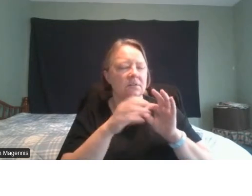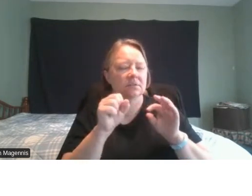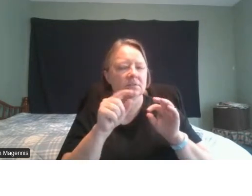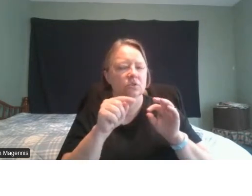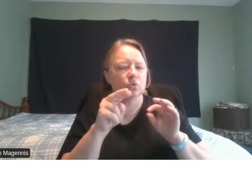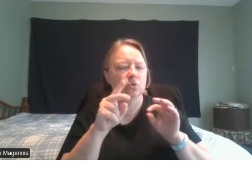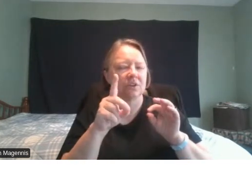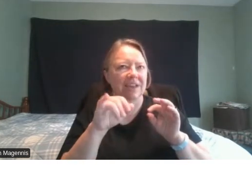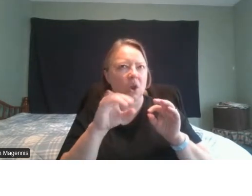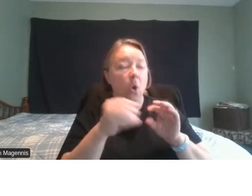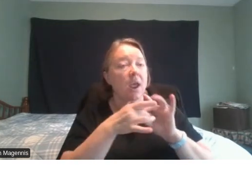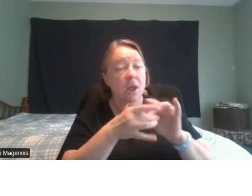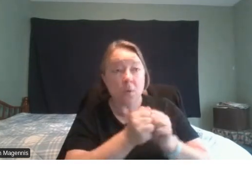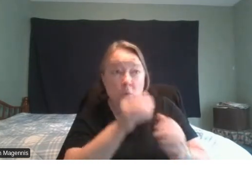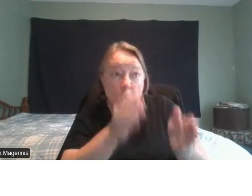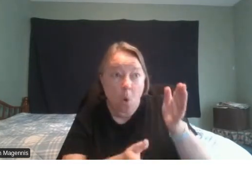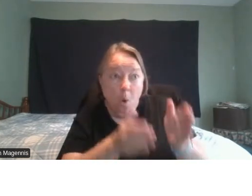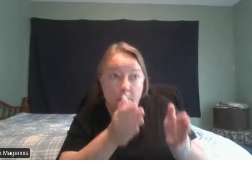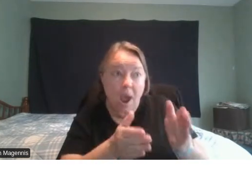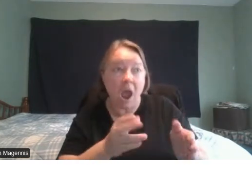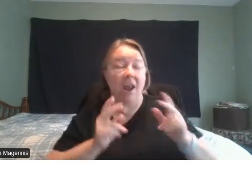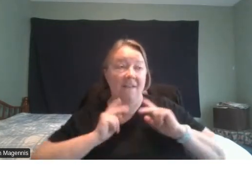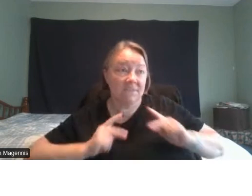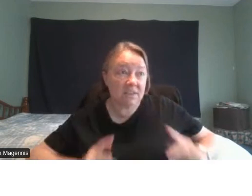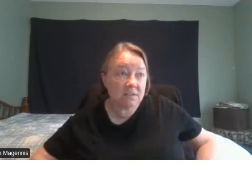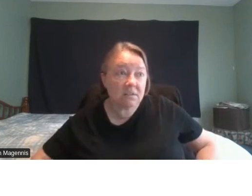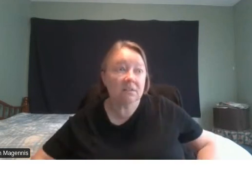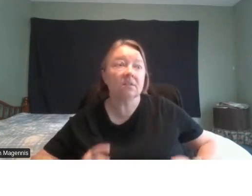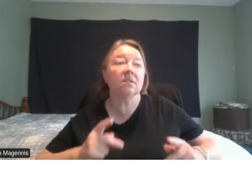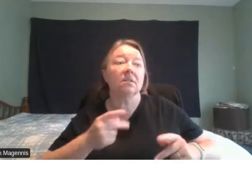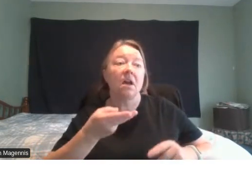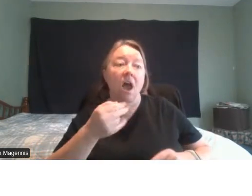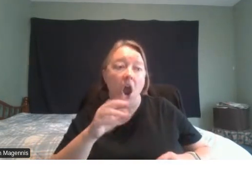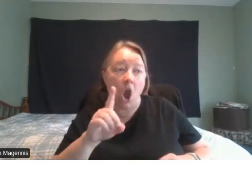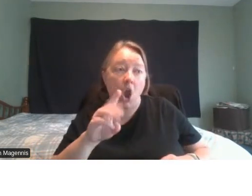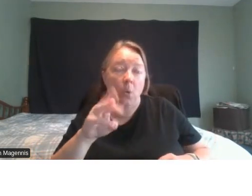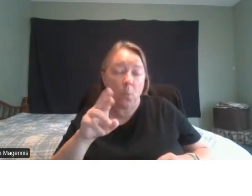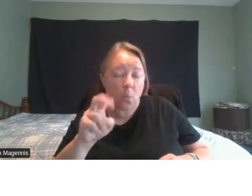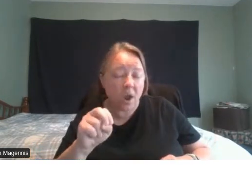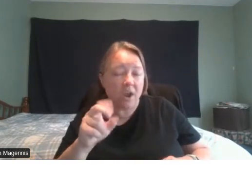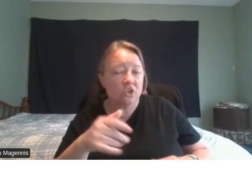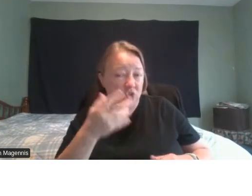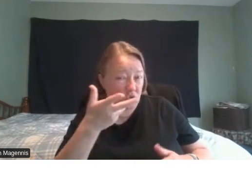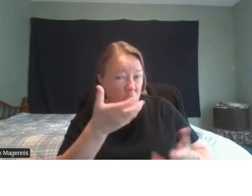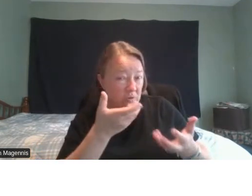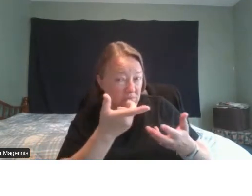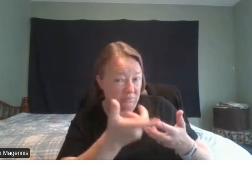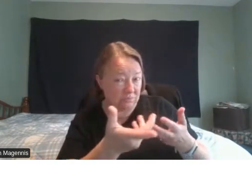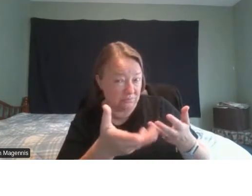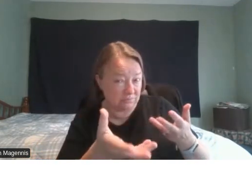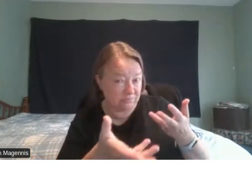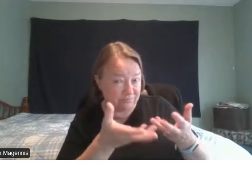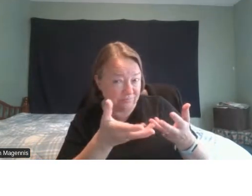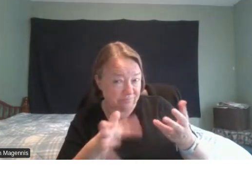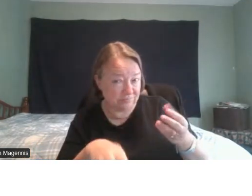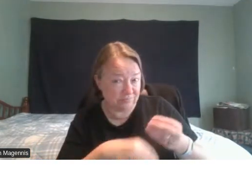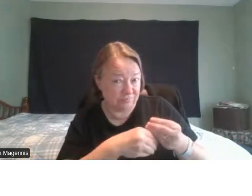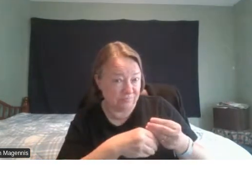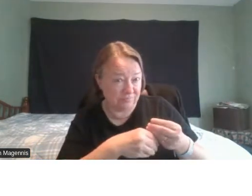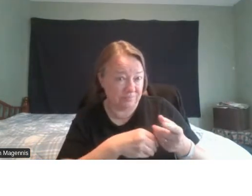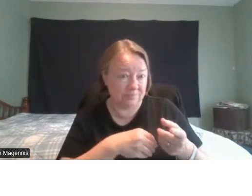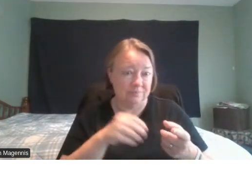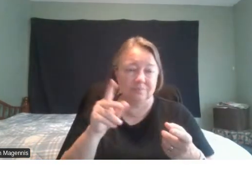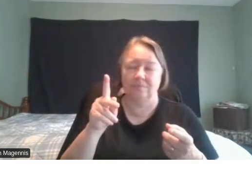any robotics and like physical hardware and stuff. So do you want to bring some?